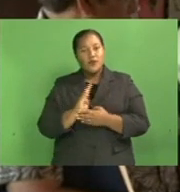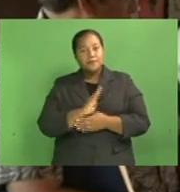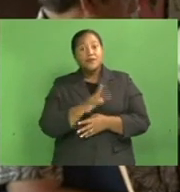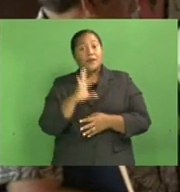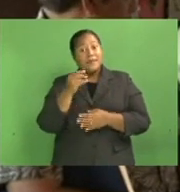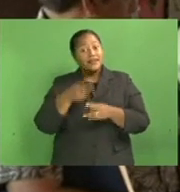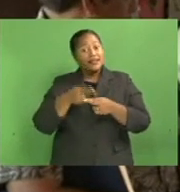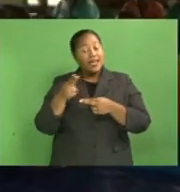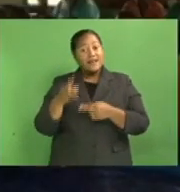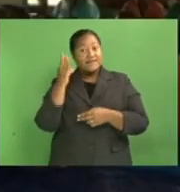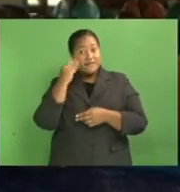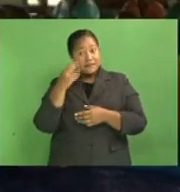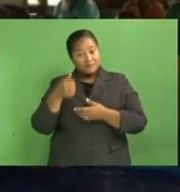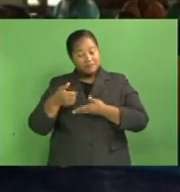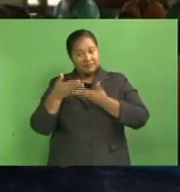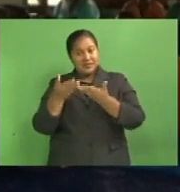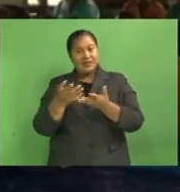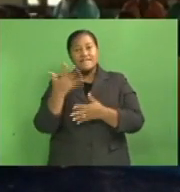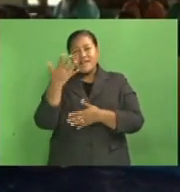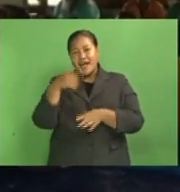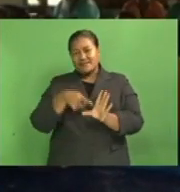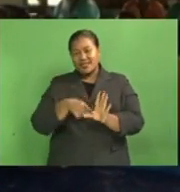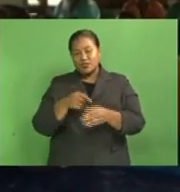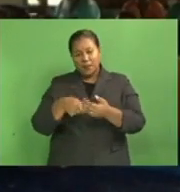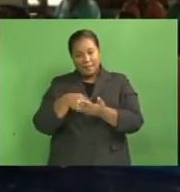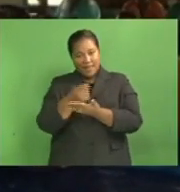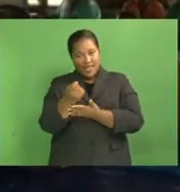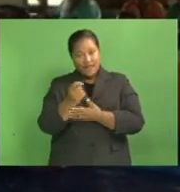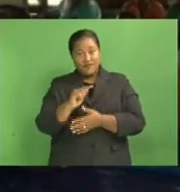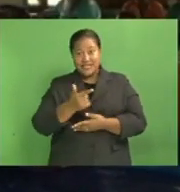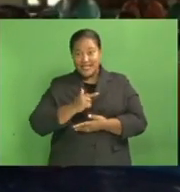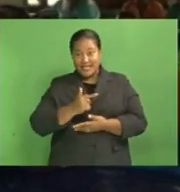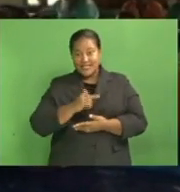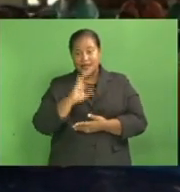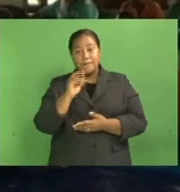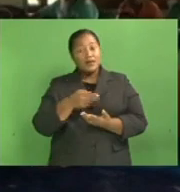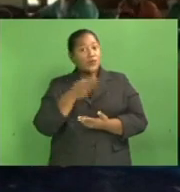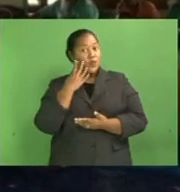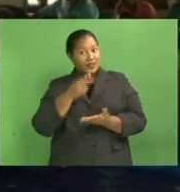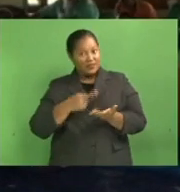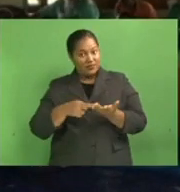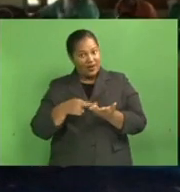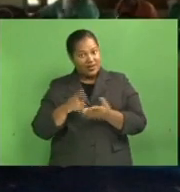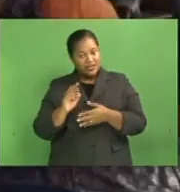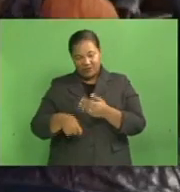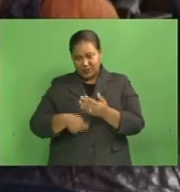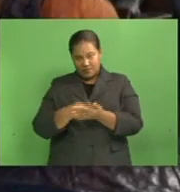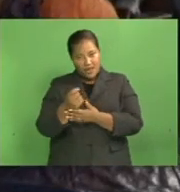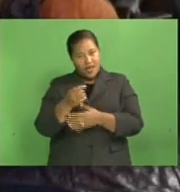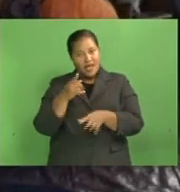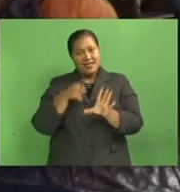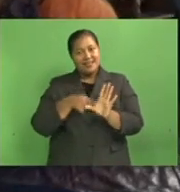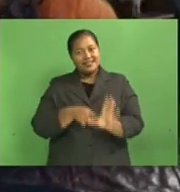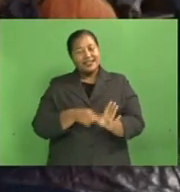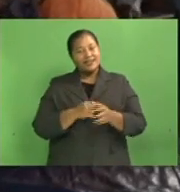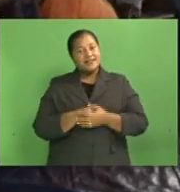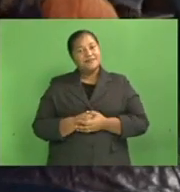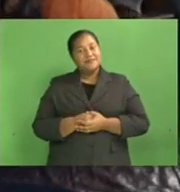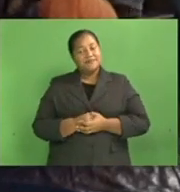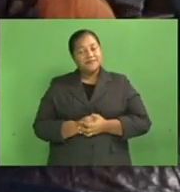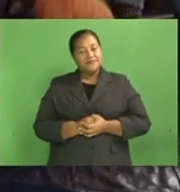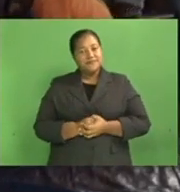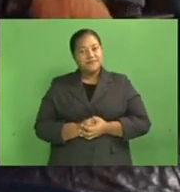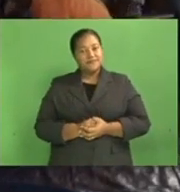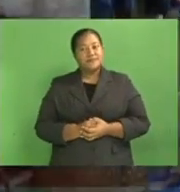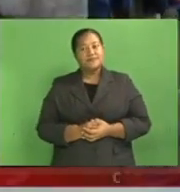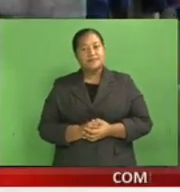years to pay off their lease premiums, which is a one-off payment, while the lease rent is paid annually. Eleanor Turangaibiu,